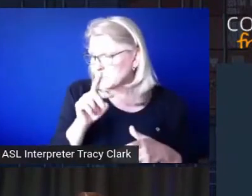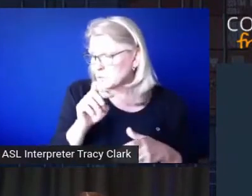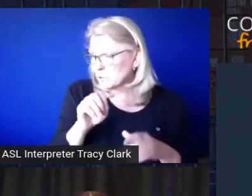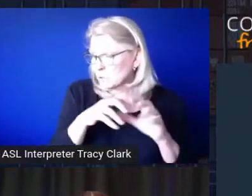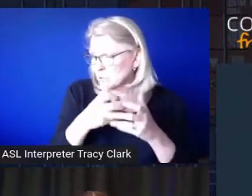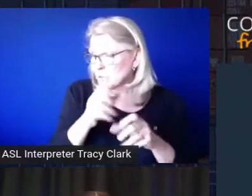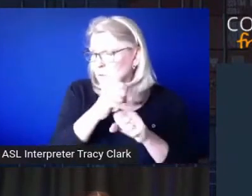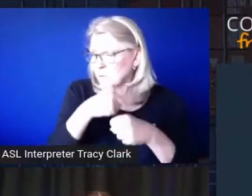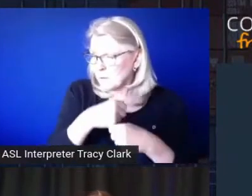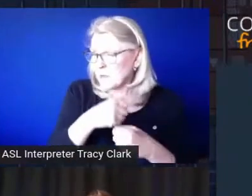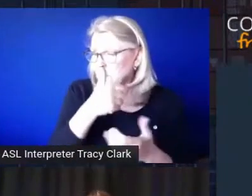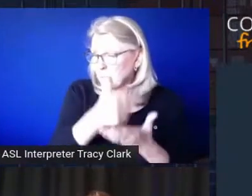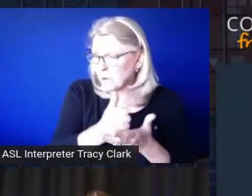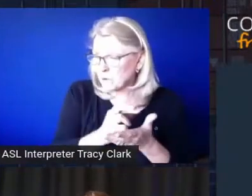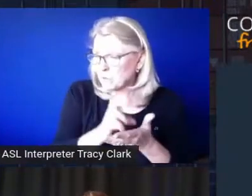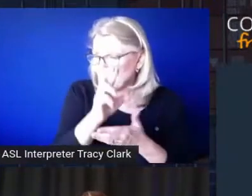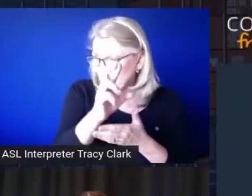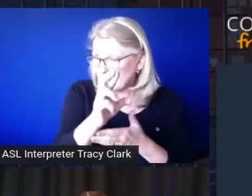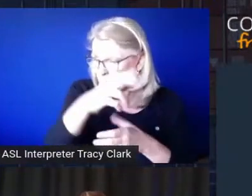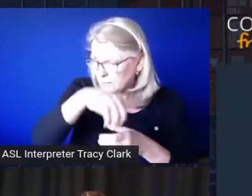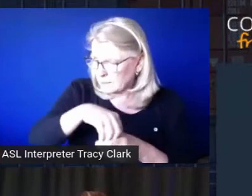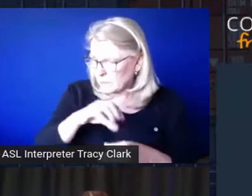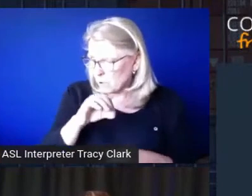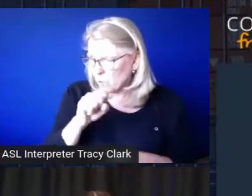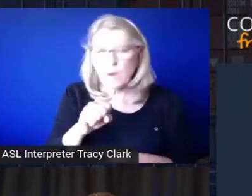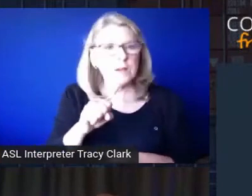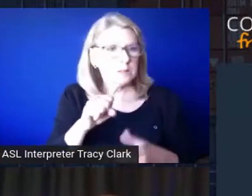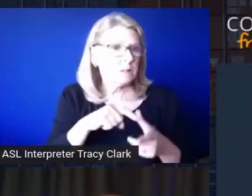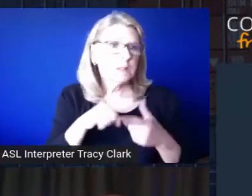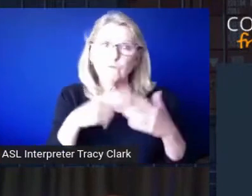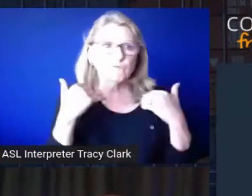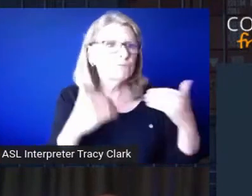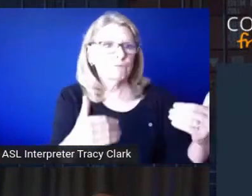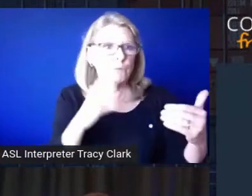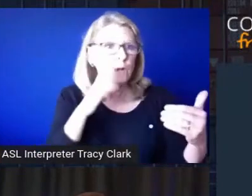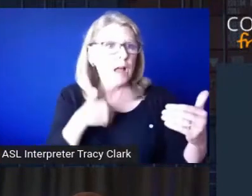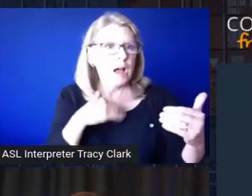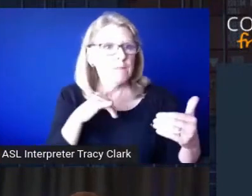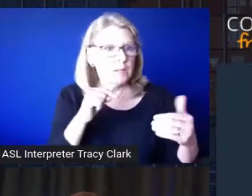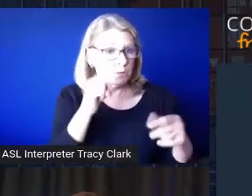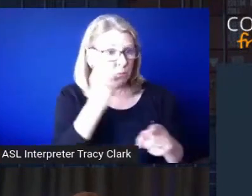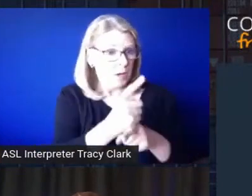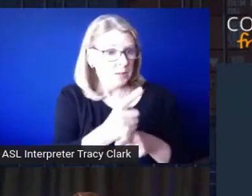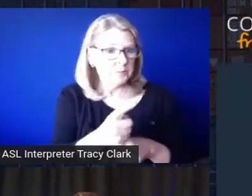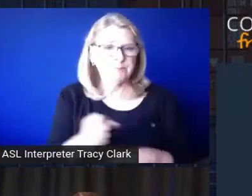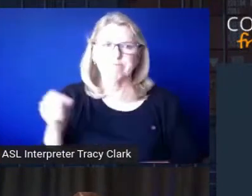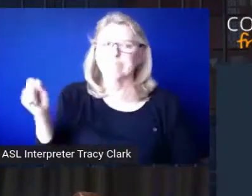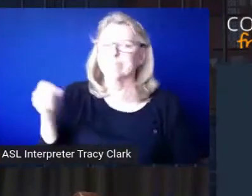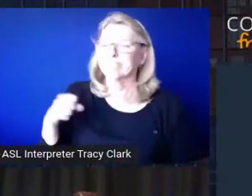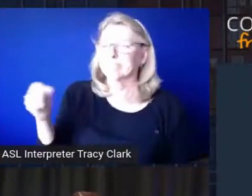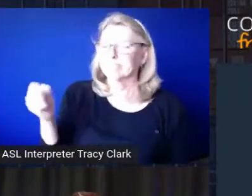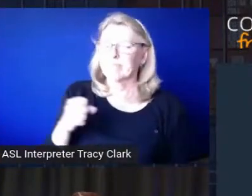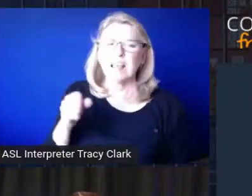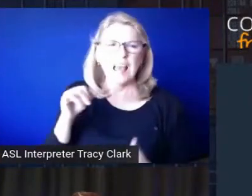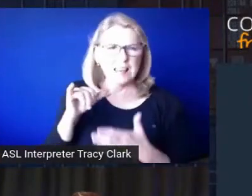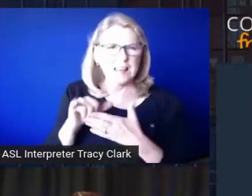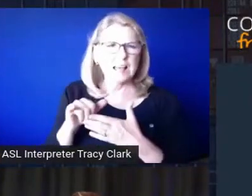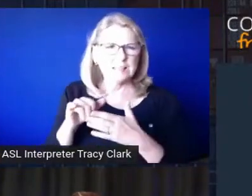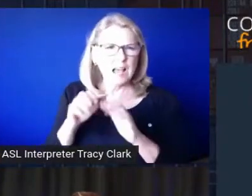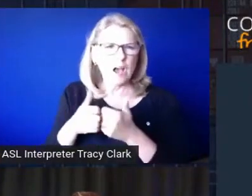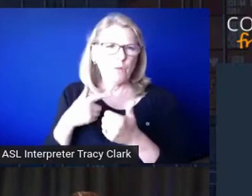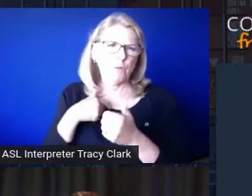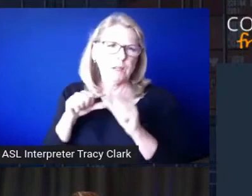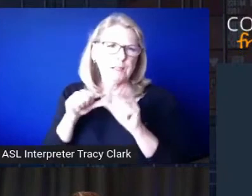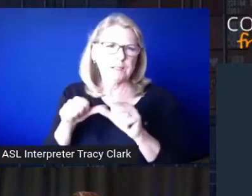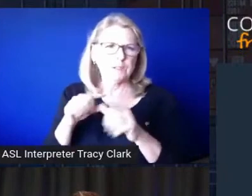needing anything in addition, right? Absolutely. And that's the direction we want to keep moving. We want to continue to